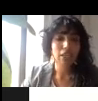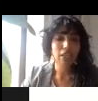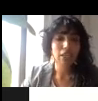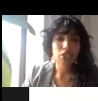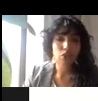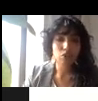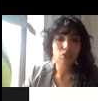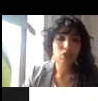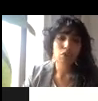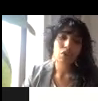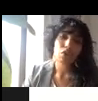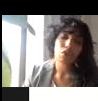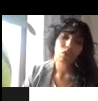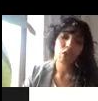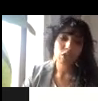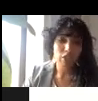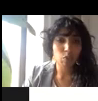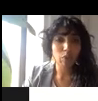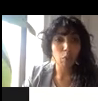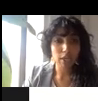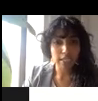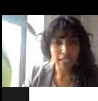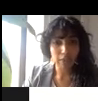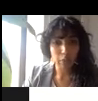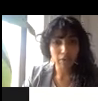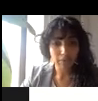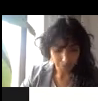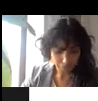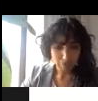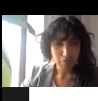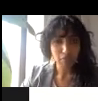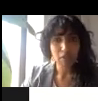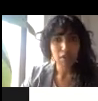reality to work towards what we want to see in the world.